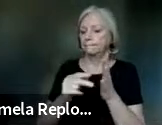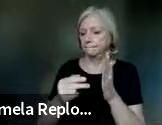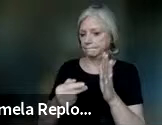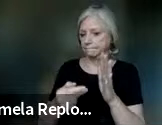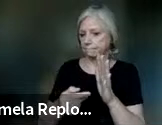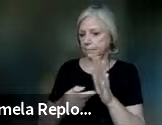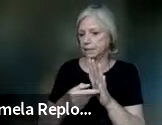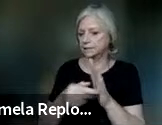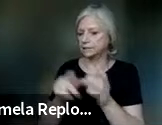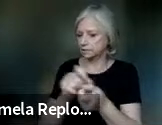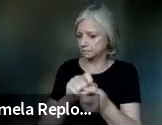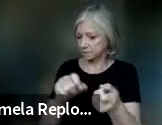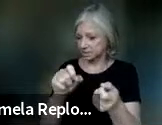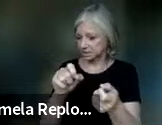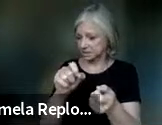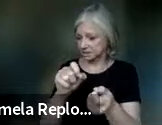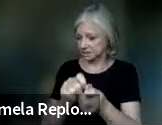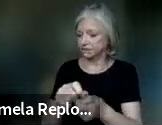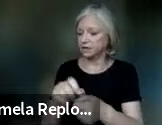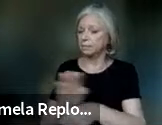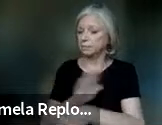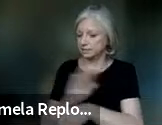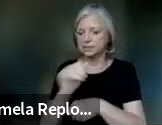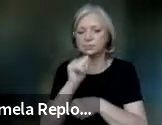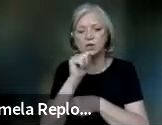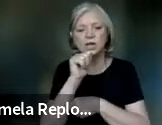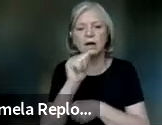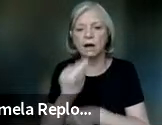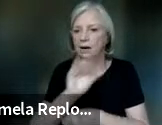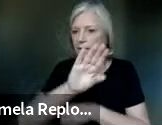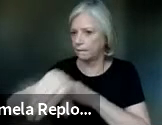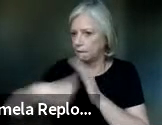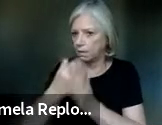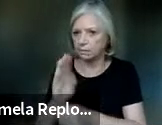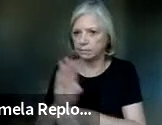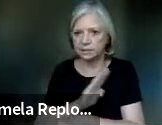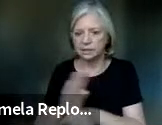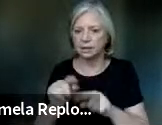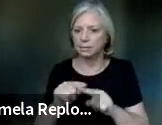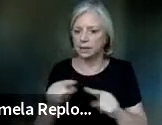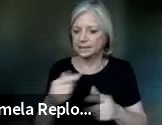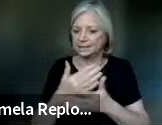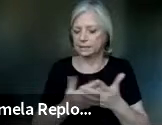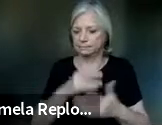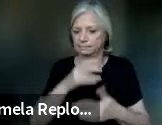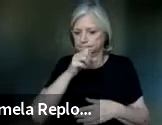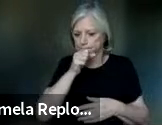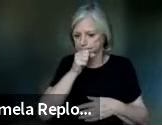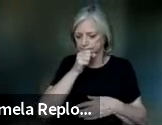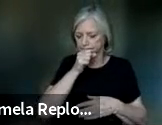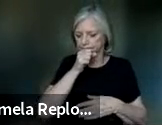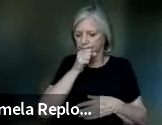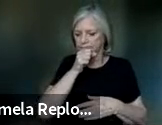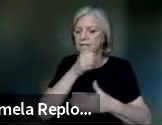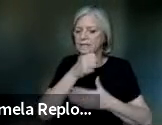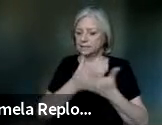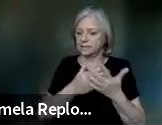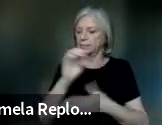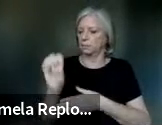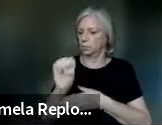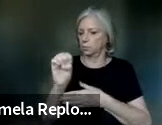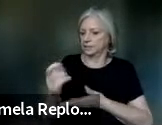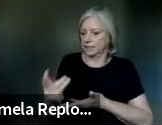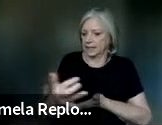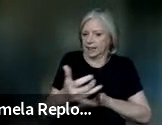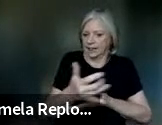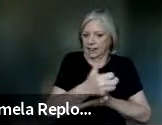all businesses, although there are other expectations of confidentiality for employers that collect health information, and employers